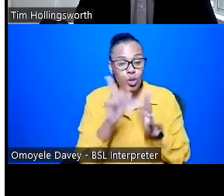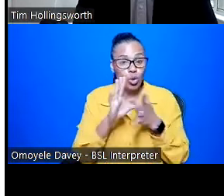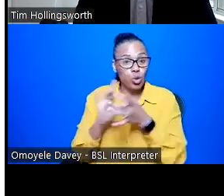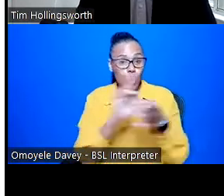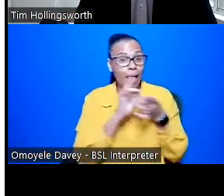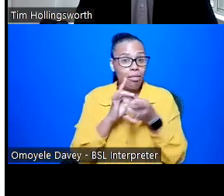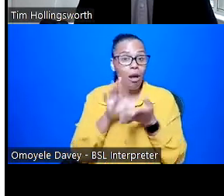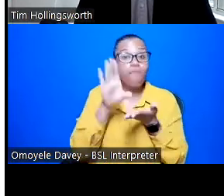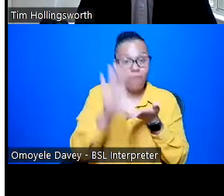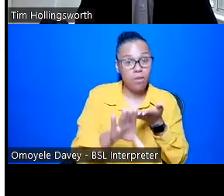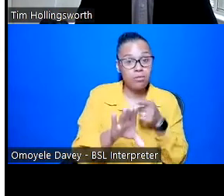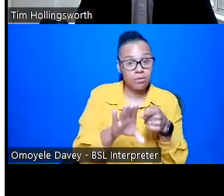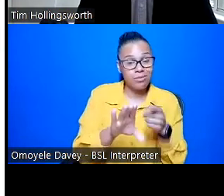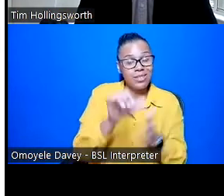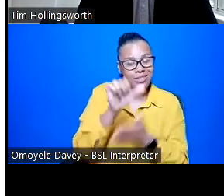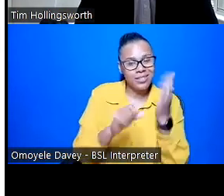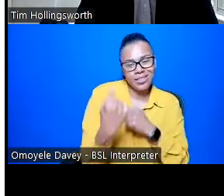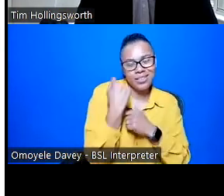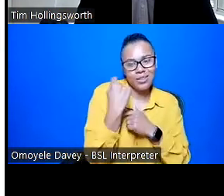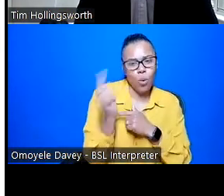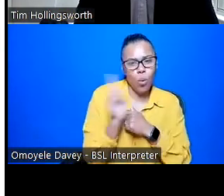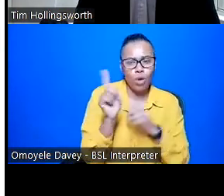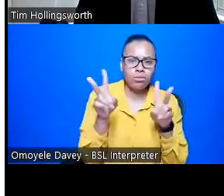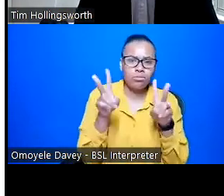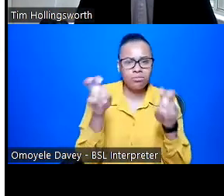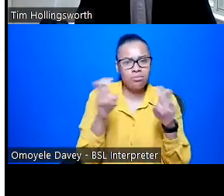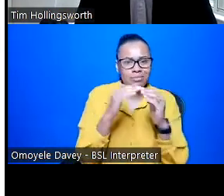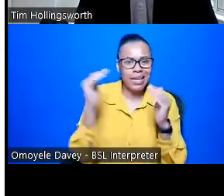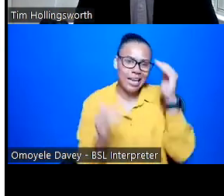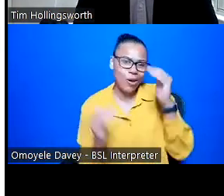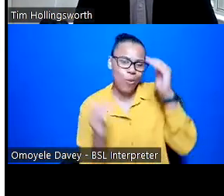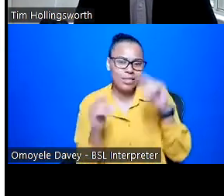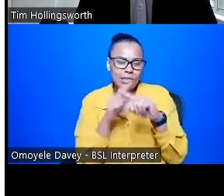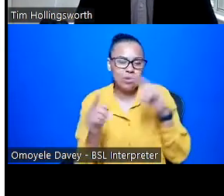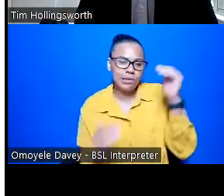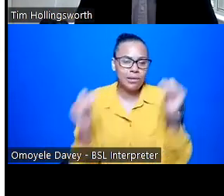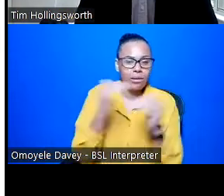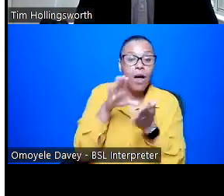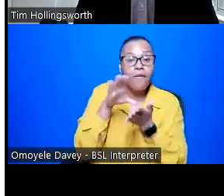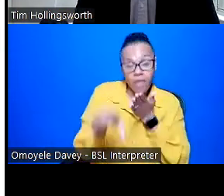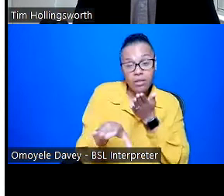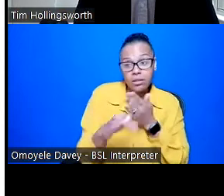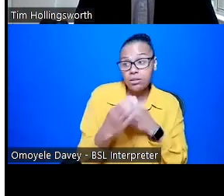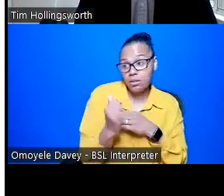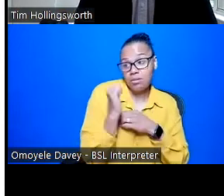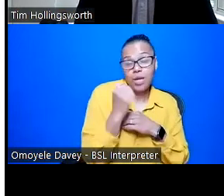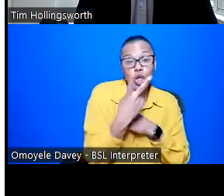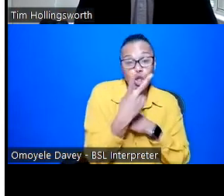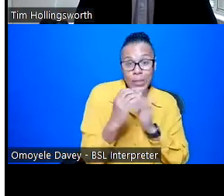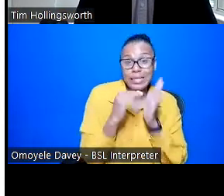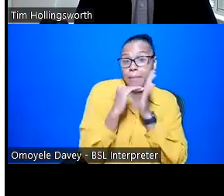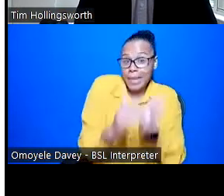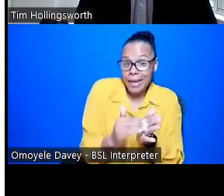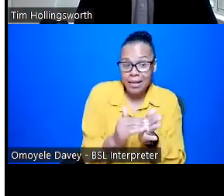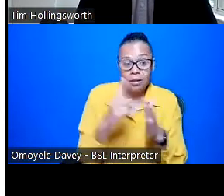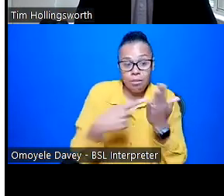Tackling Inequalities Fund during the pandemic. The £20 million investment that we made then was twofold, really, in